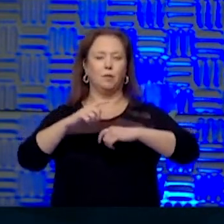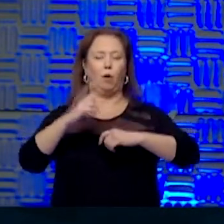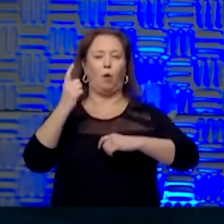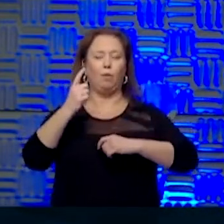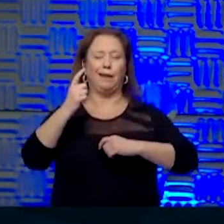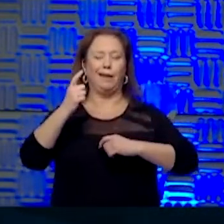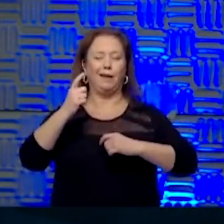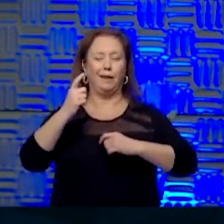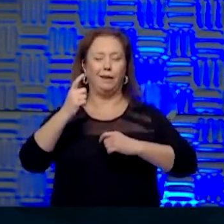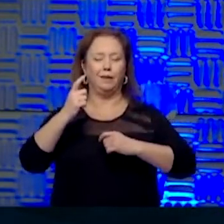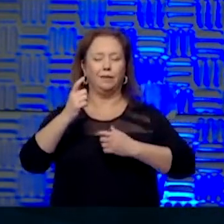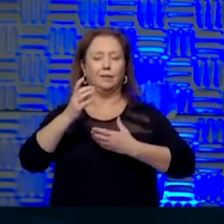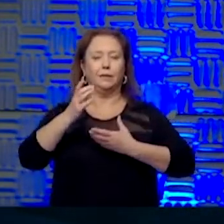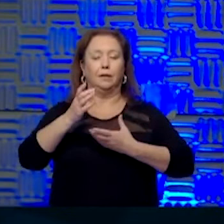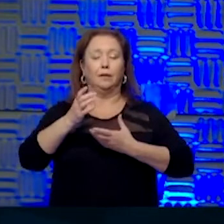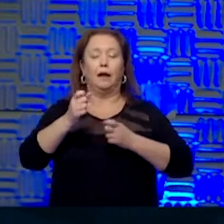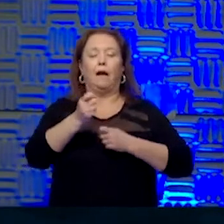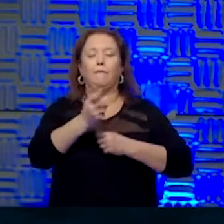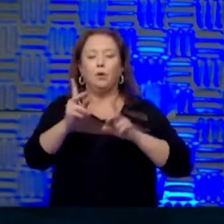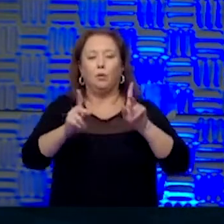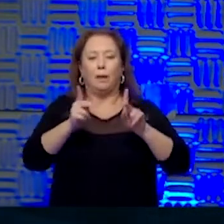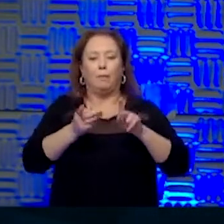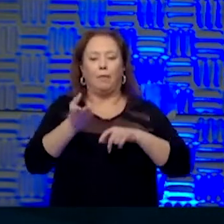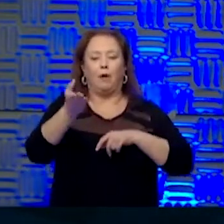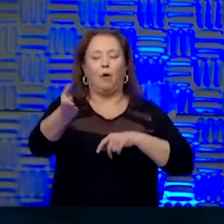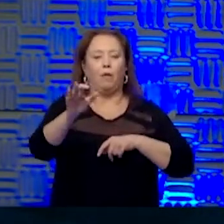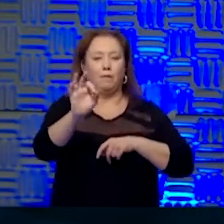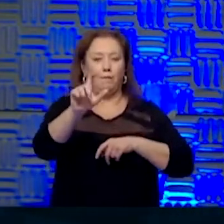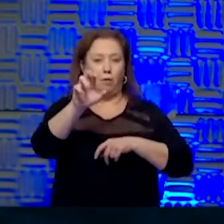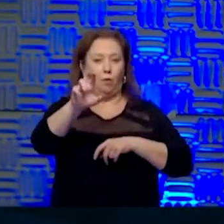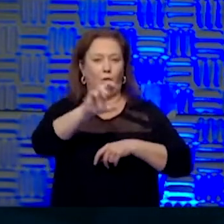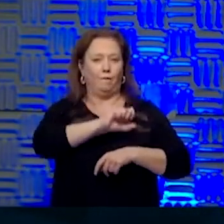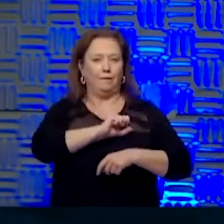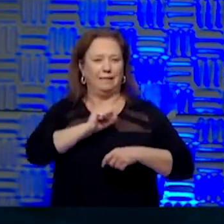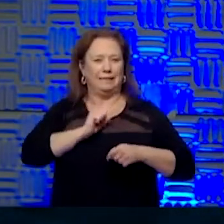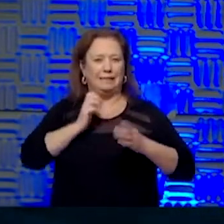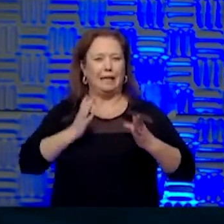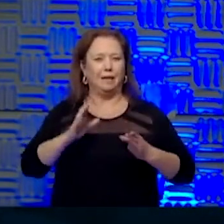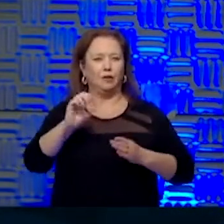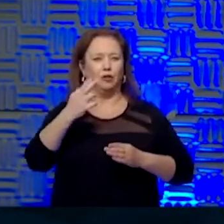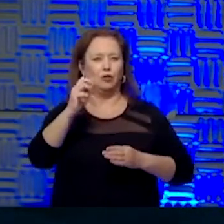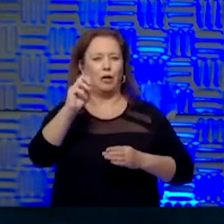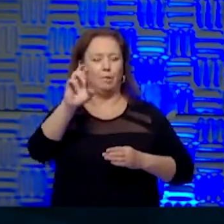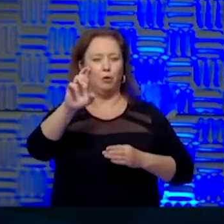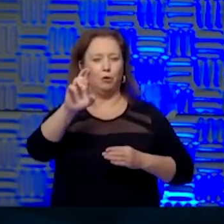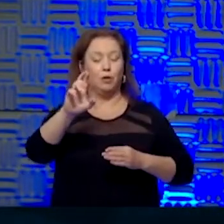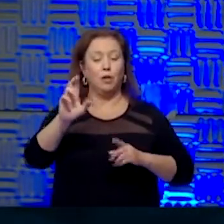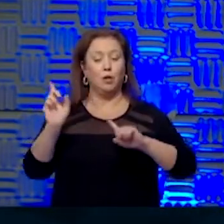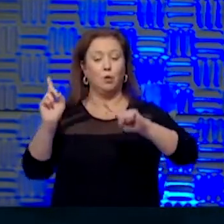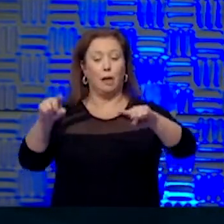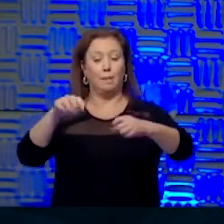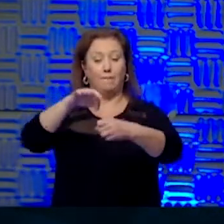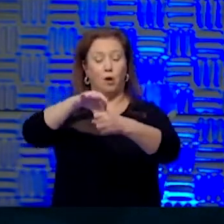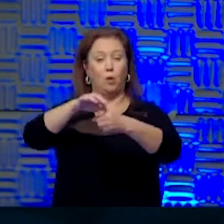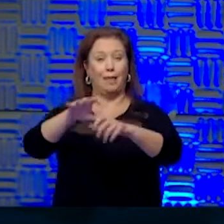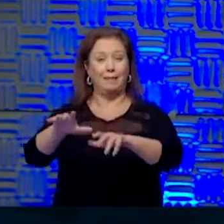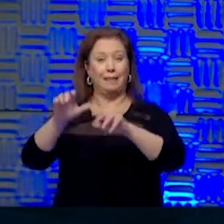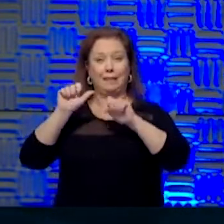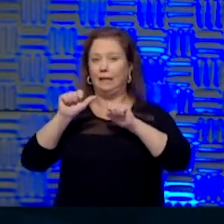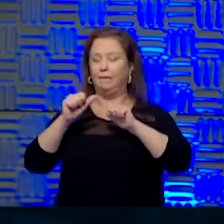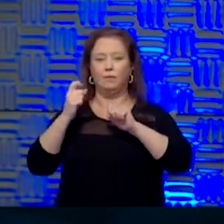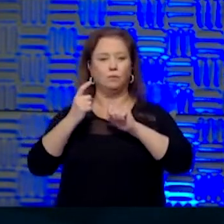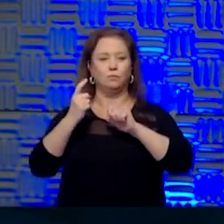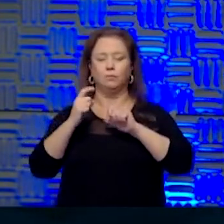a handful of folks on the floor at any given time, the floor of the Senate chamber. So you come in, you vote, you leave. There's no